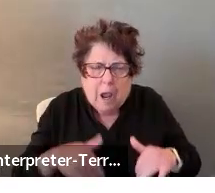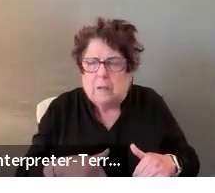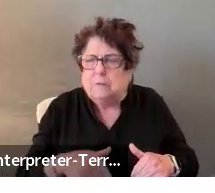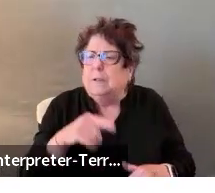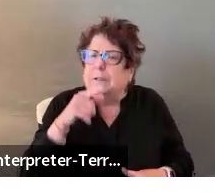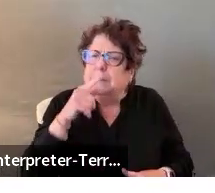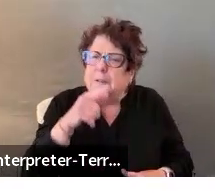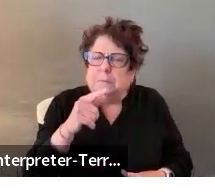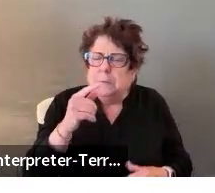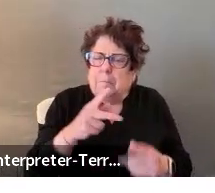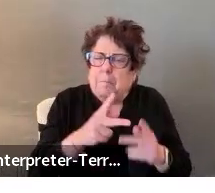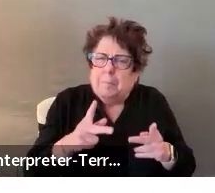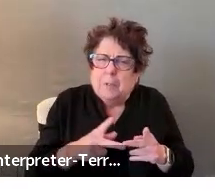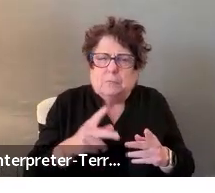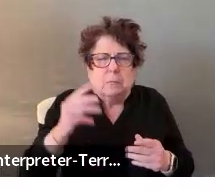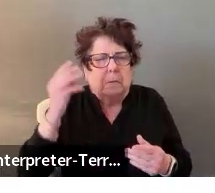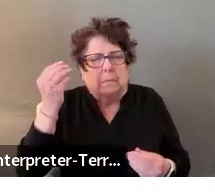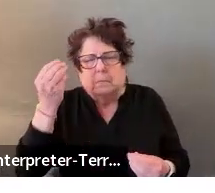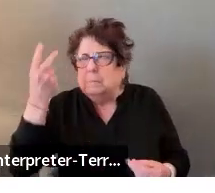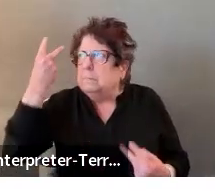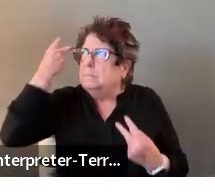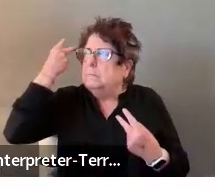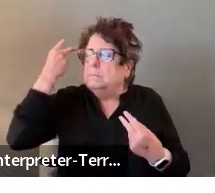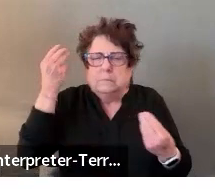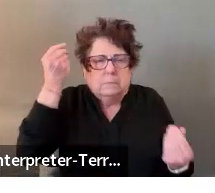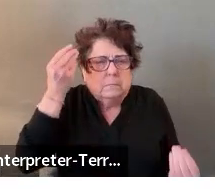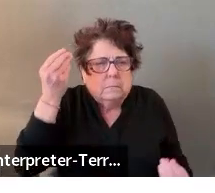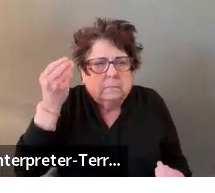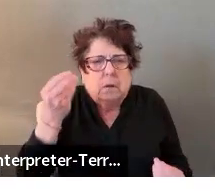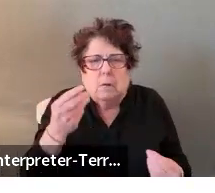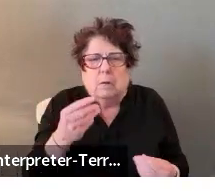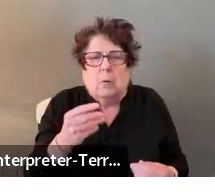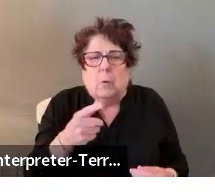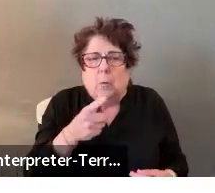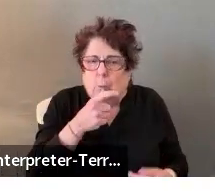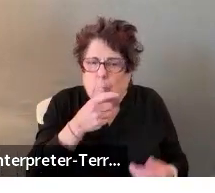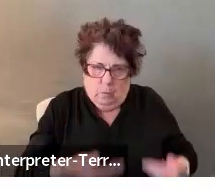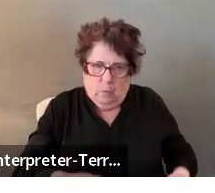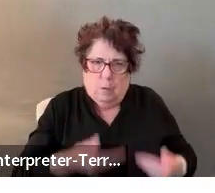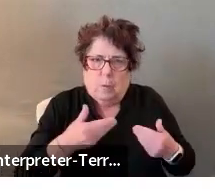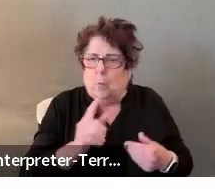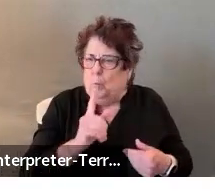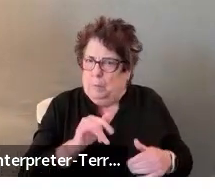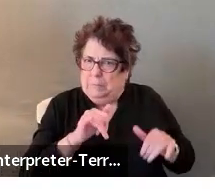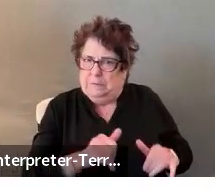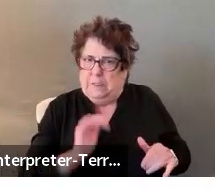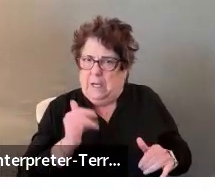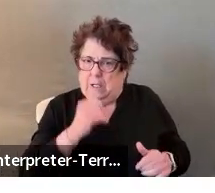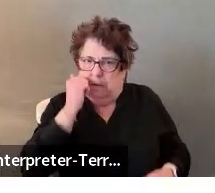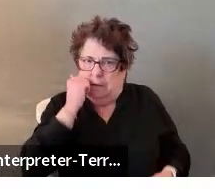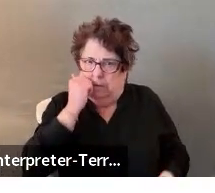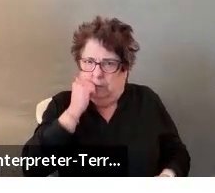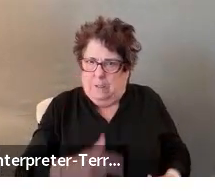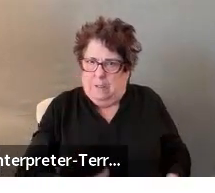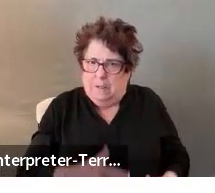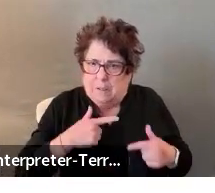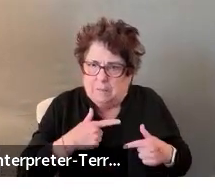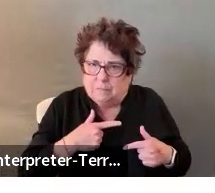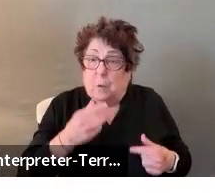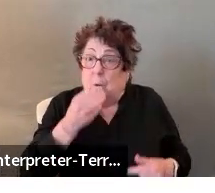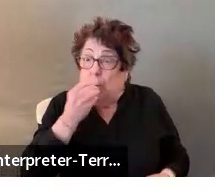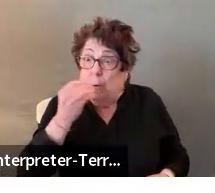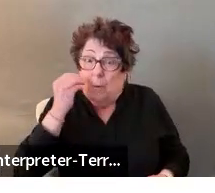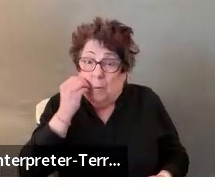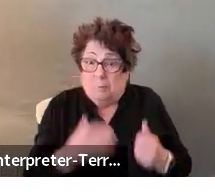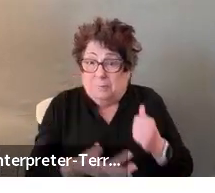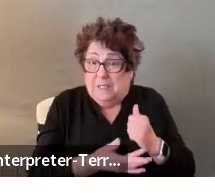our daily lives. Home modification and assistive technology are two important strategies that can provide new ways